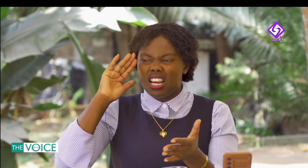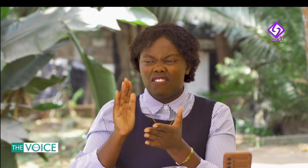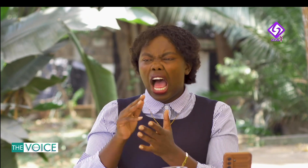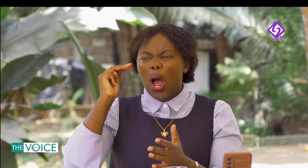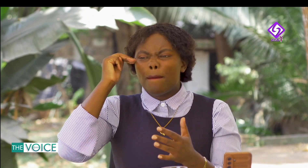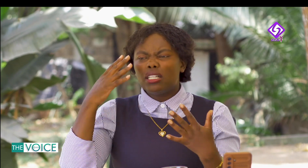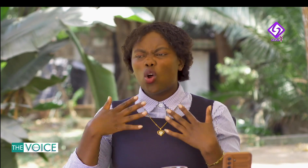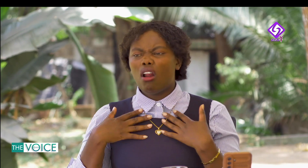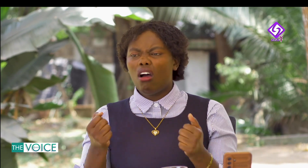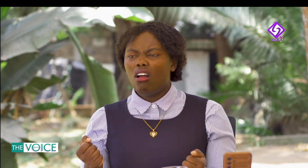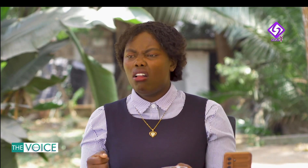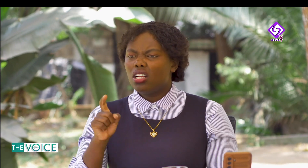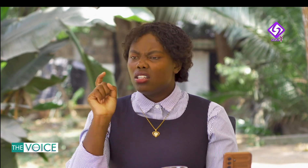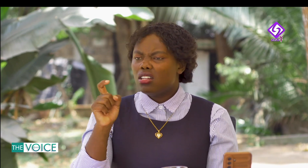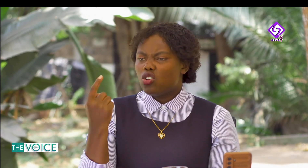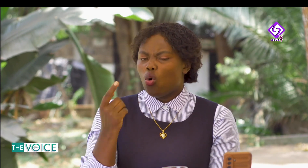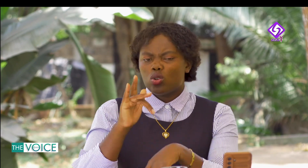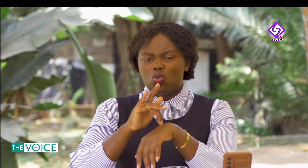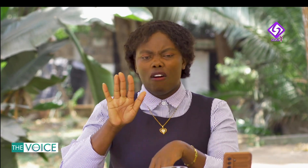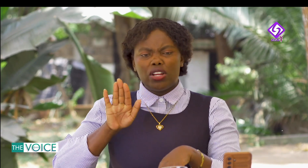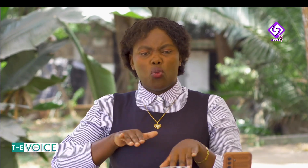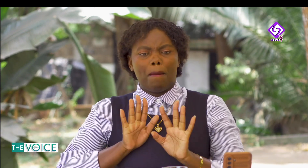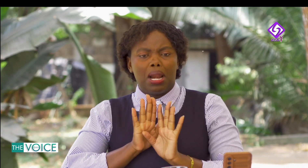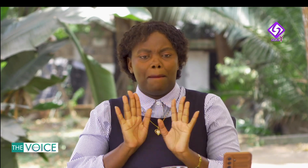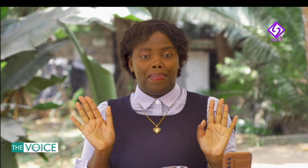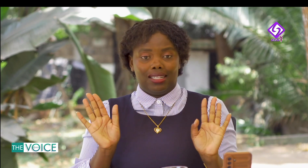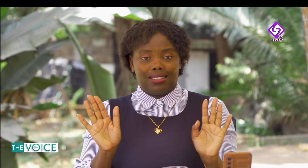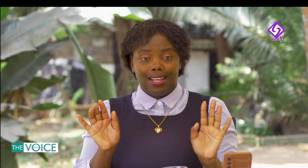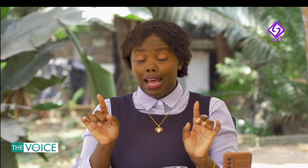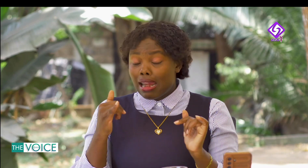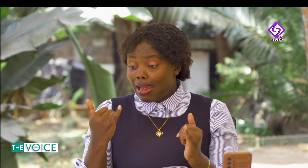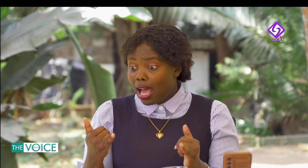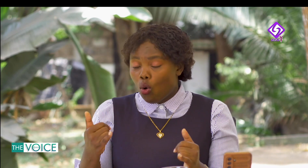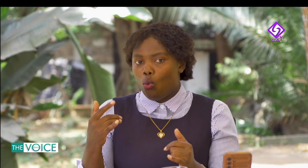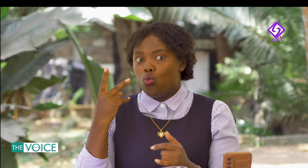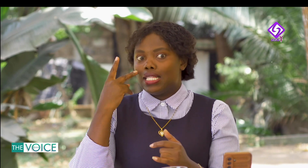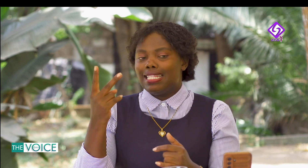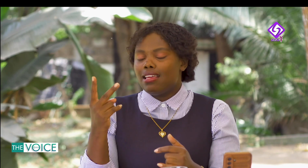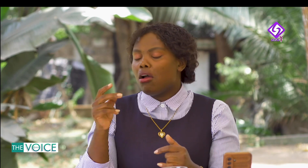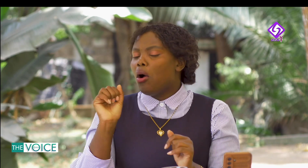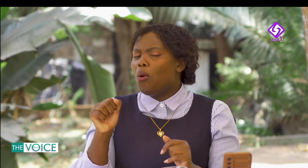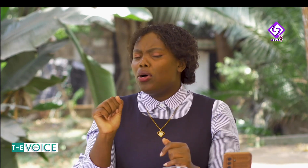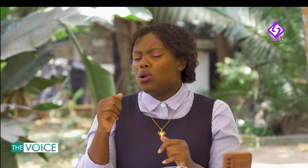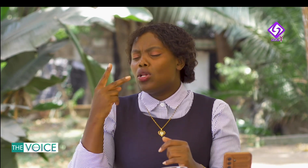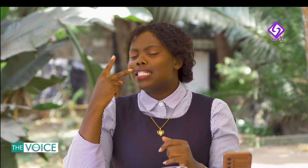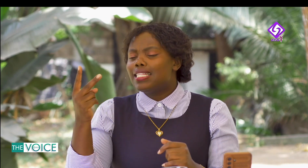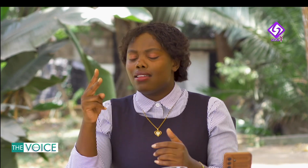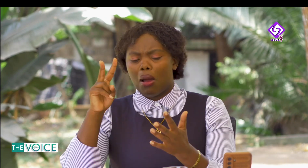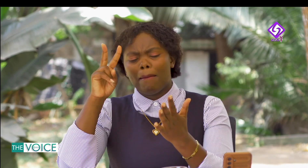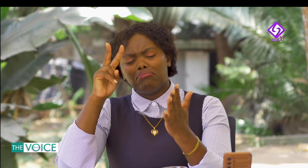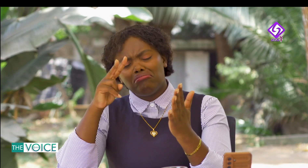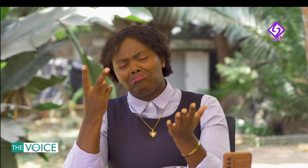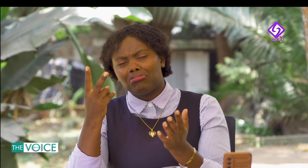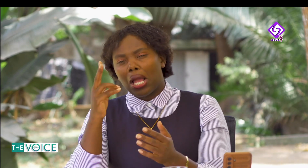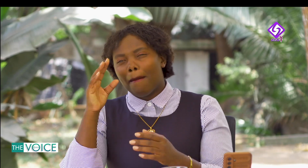have developed, but about mental health and how it affects women, that is advanced a